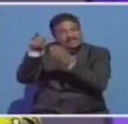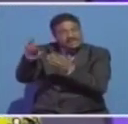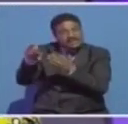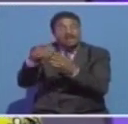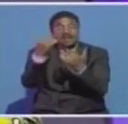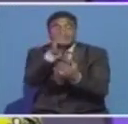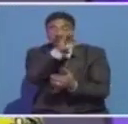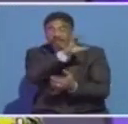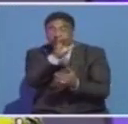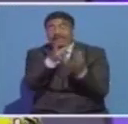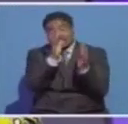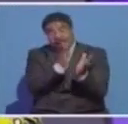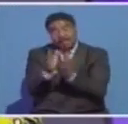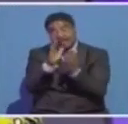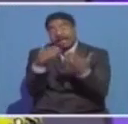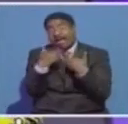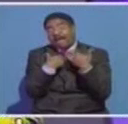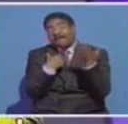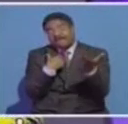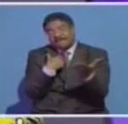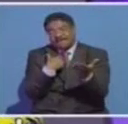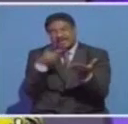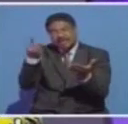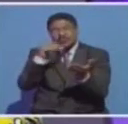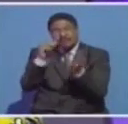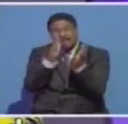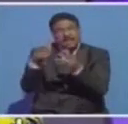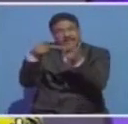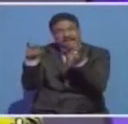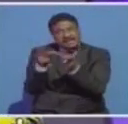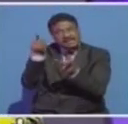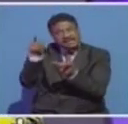is going around the unplanned